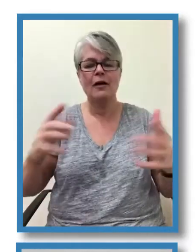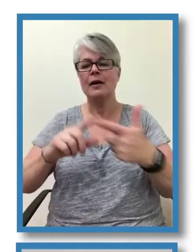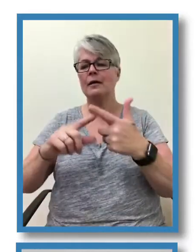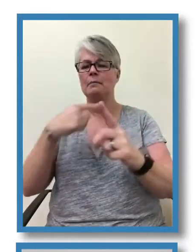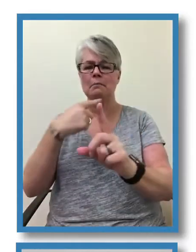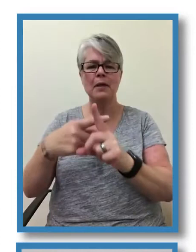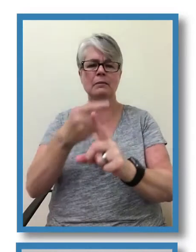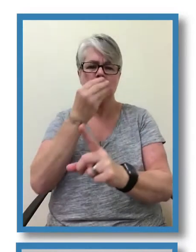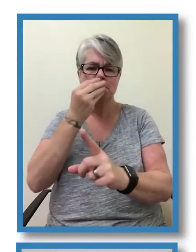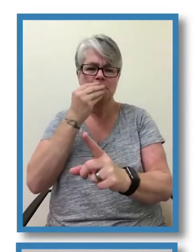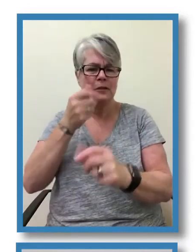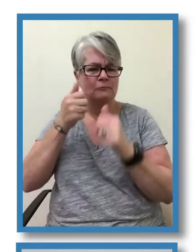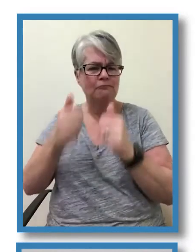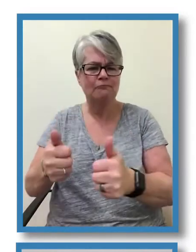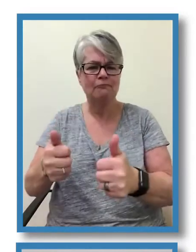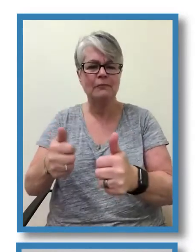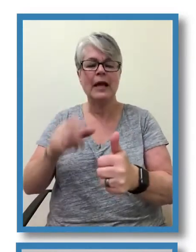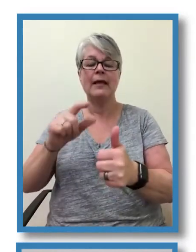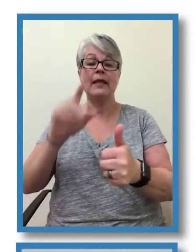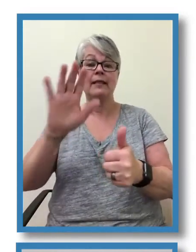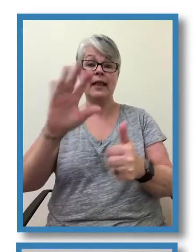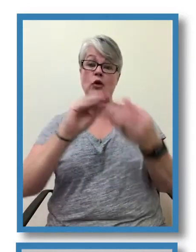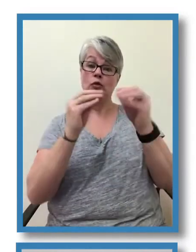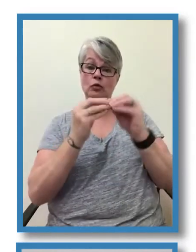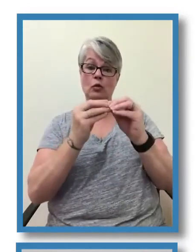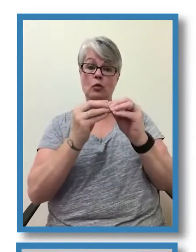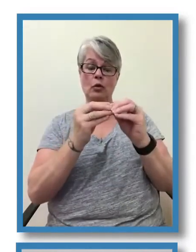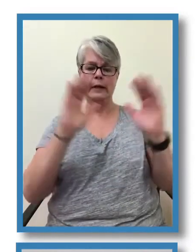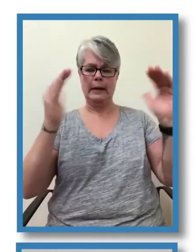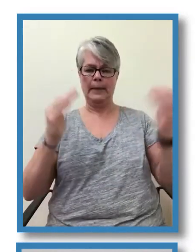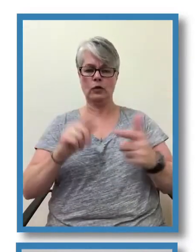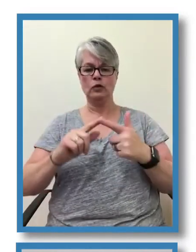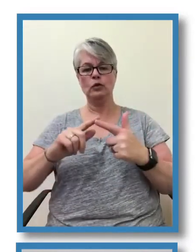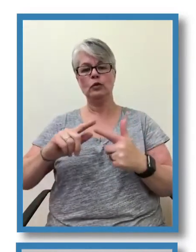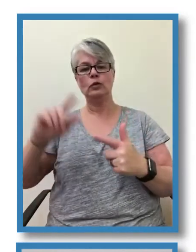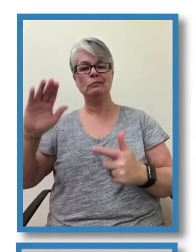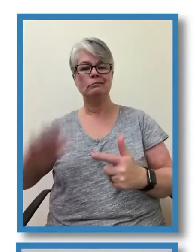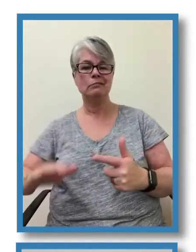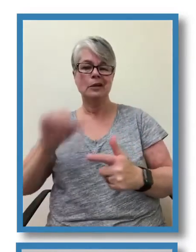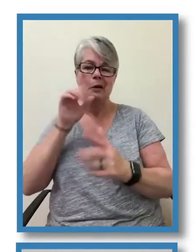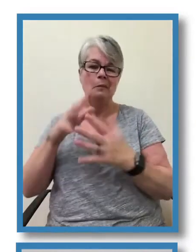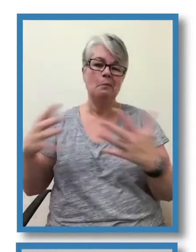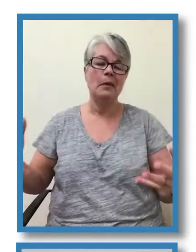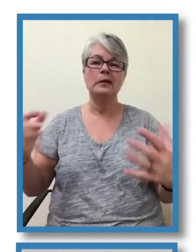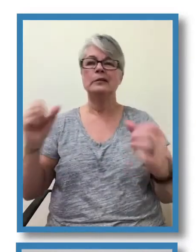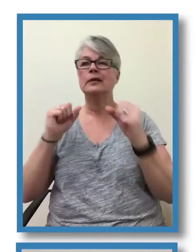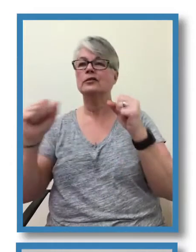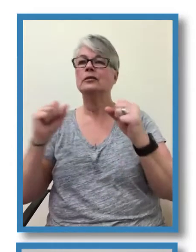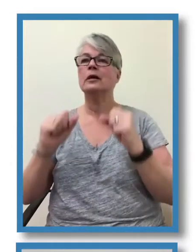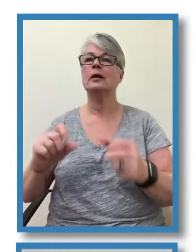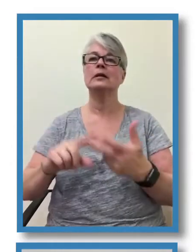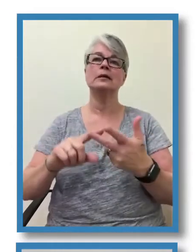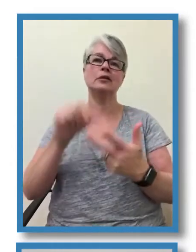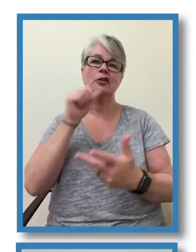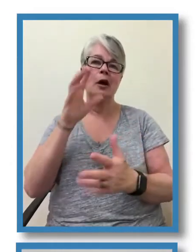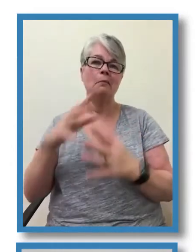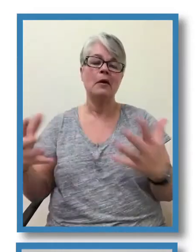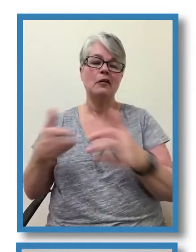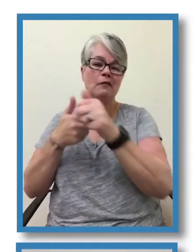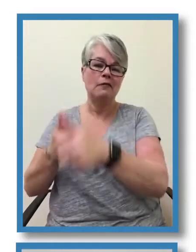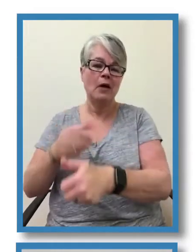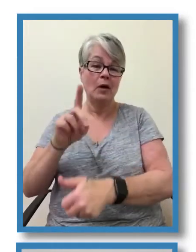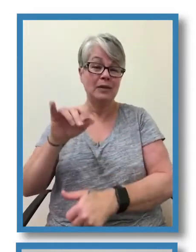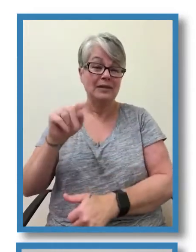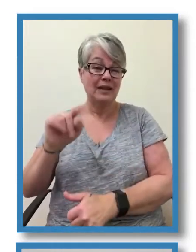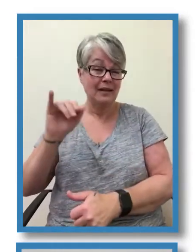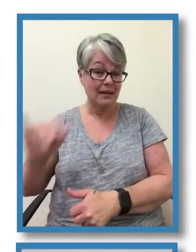of progression over that time to dementia was lower in this group. Now, obviously it doesn't prevent it, but it's less than here. So